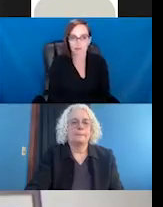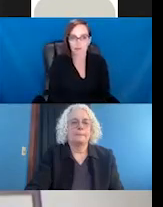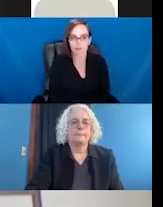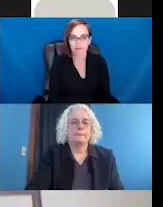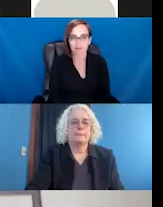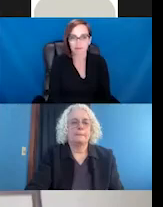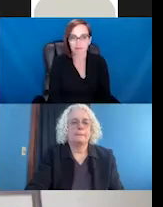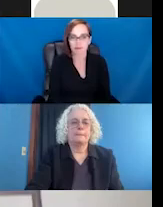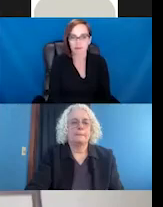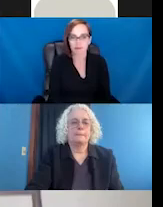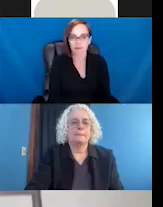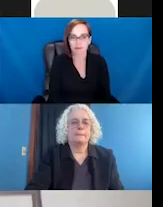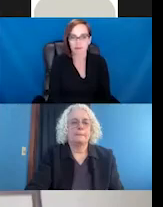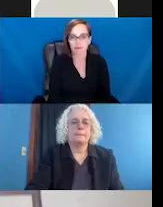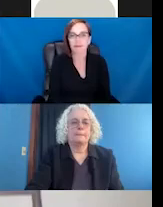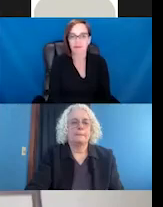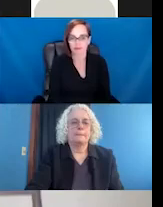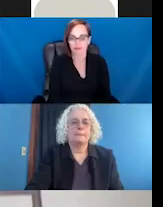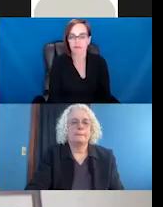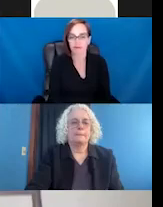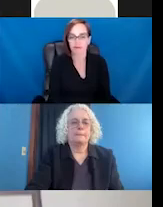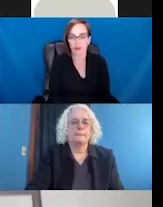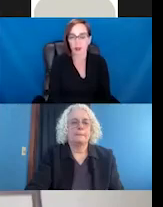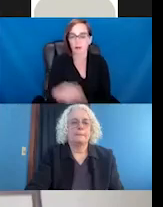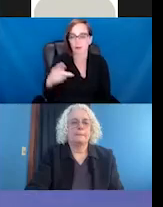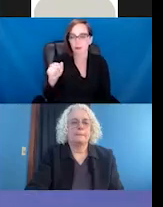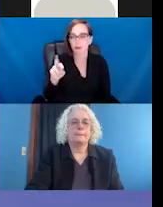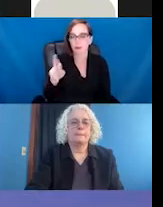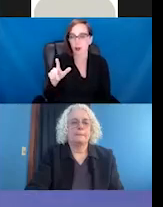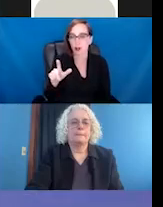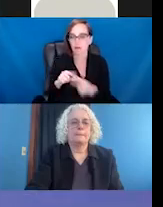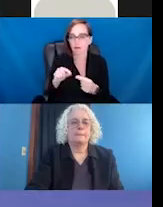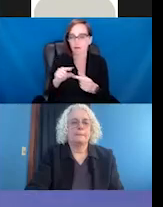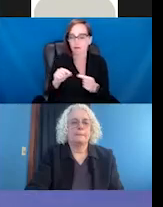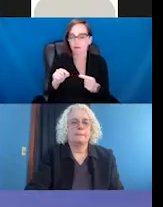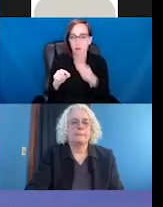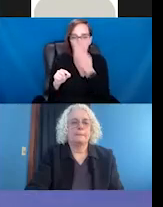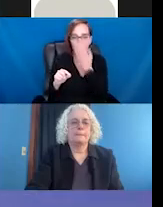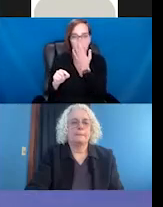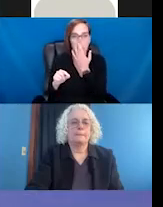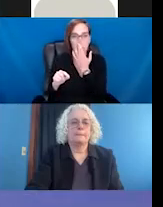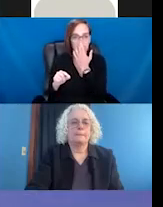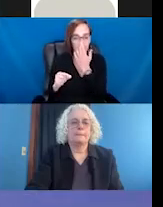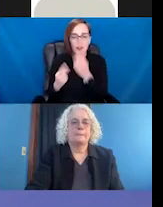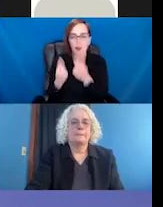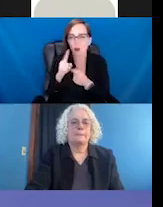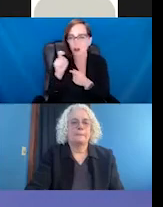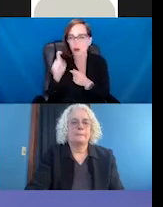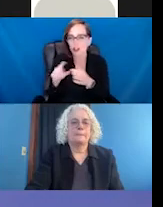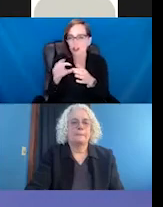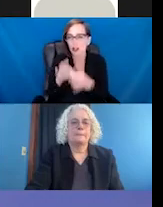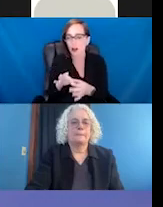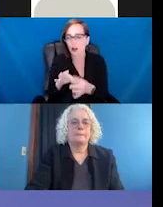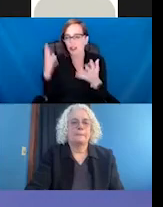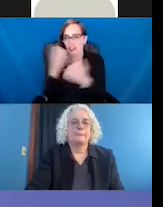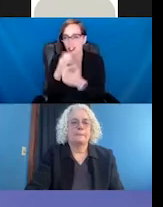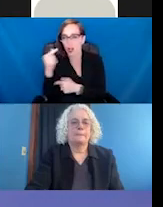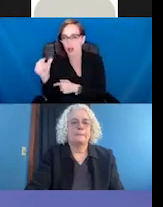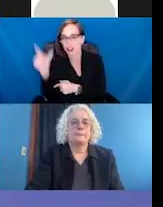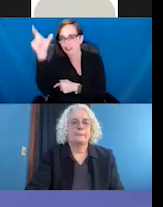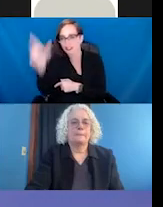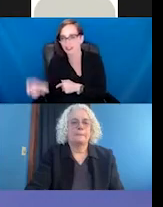Real quick, before we go to small groups, there's a question on how the solutions column was formed in the